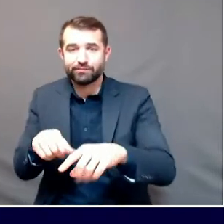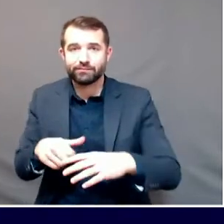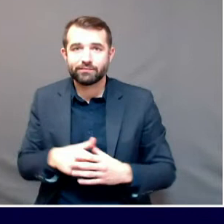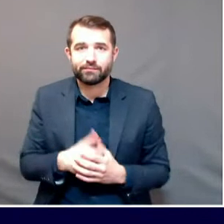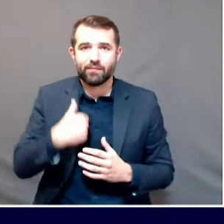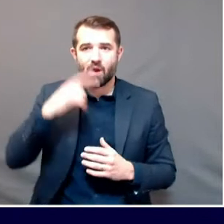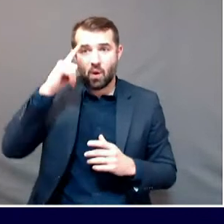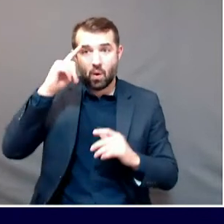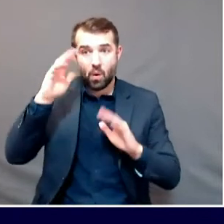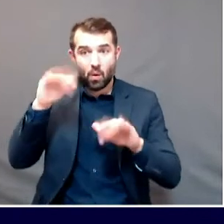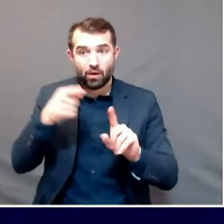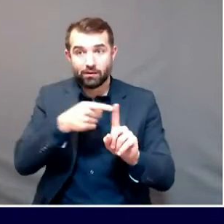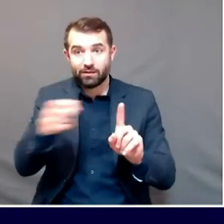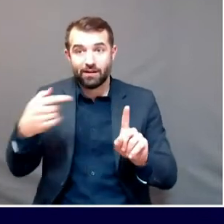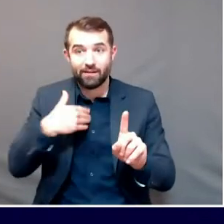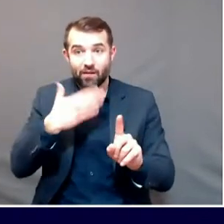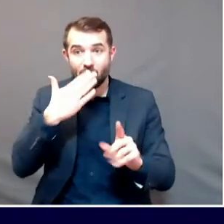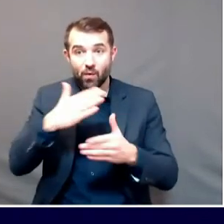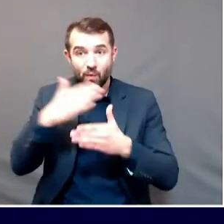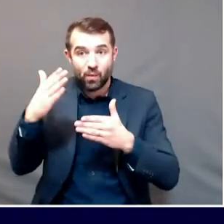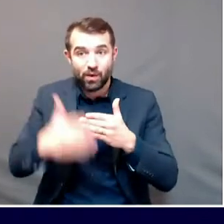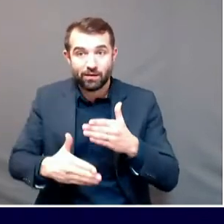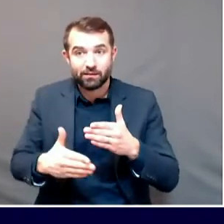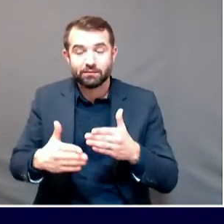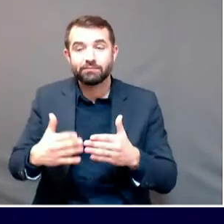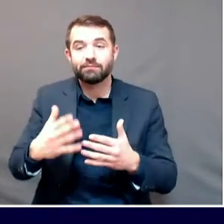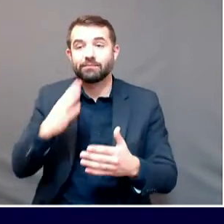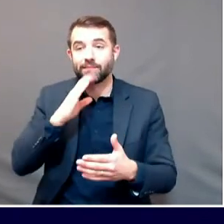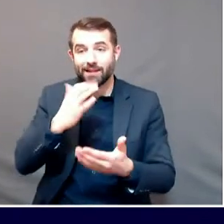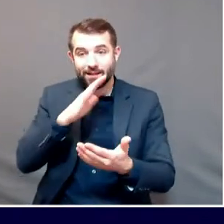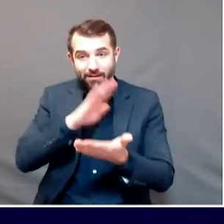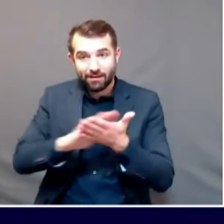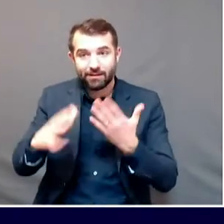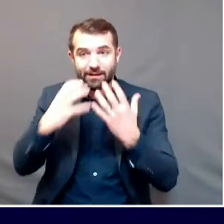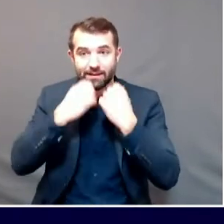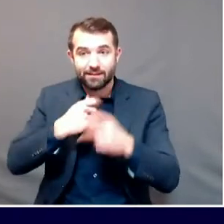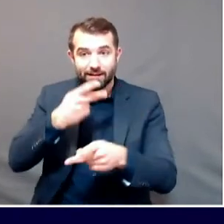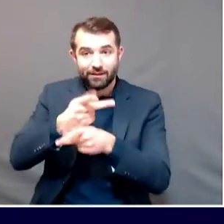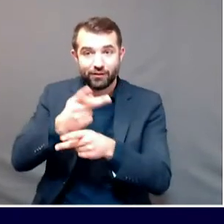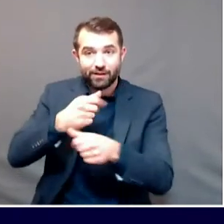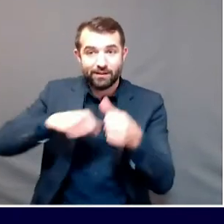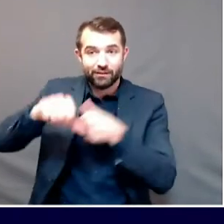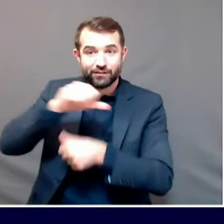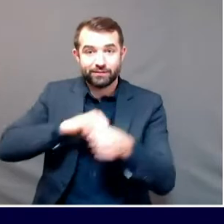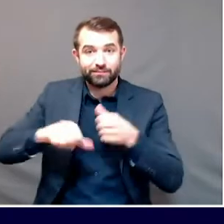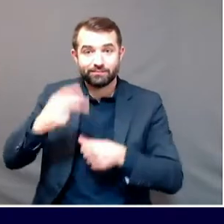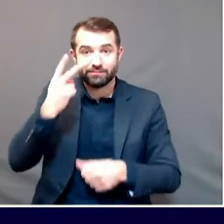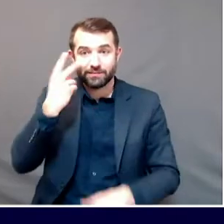good weekend. As always, please be kind, take care of one another. We'll talk again on Monday.